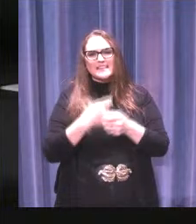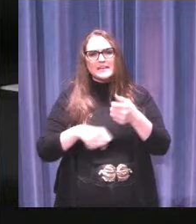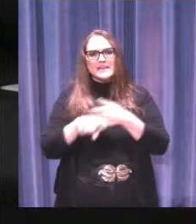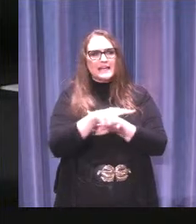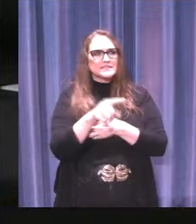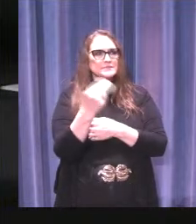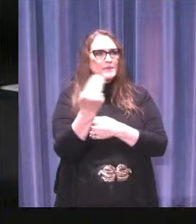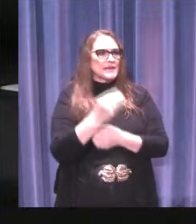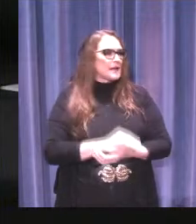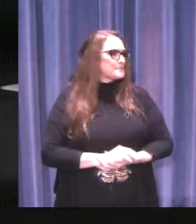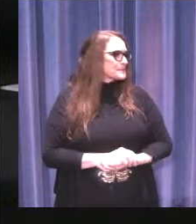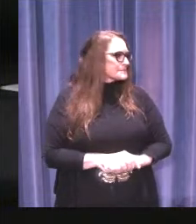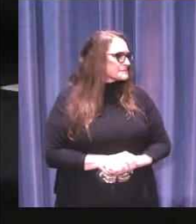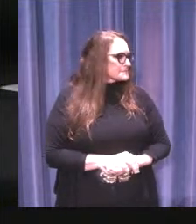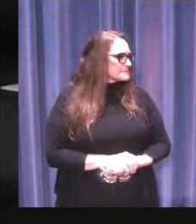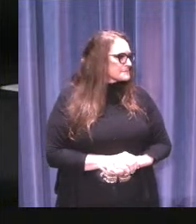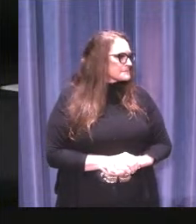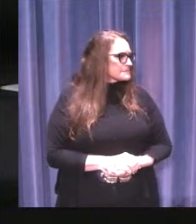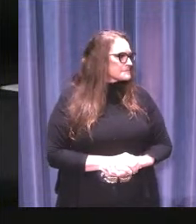Monday.